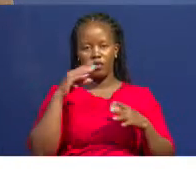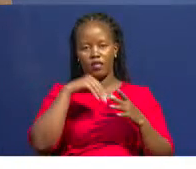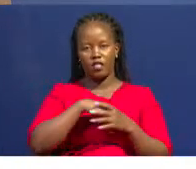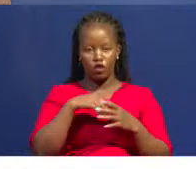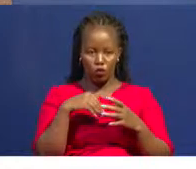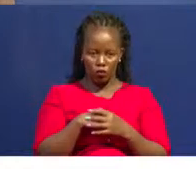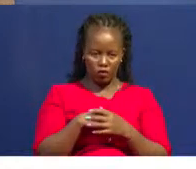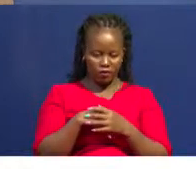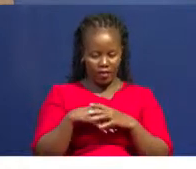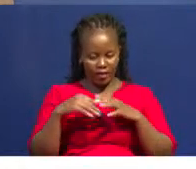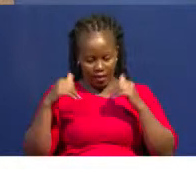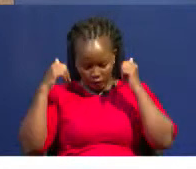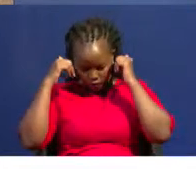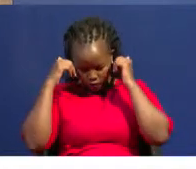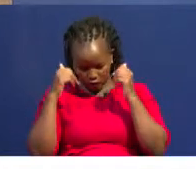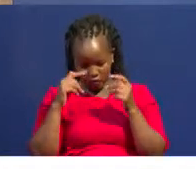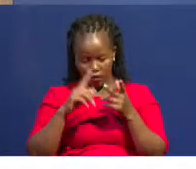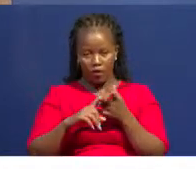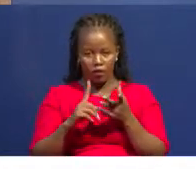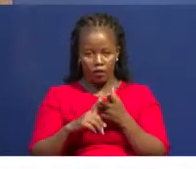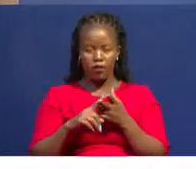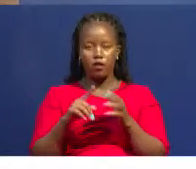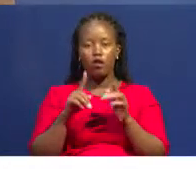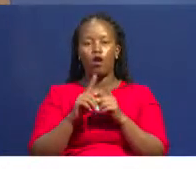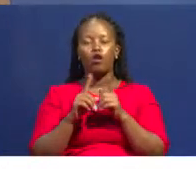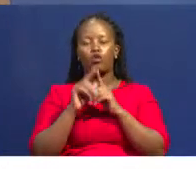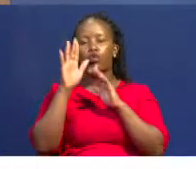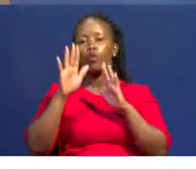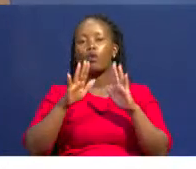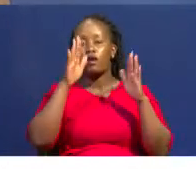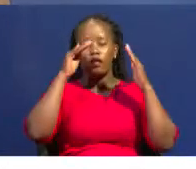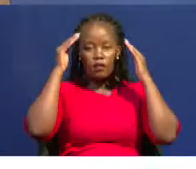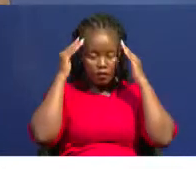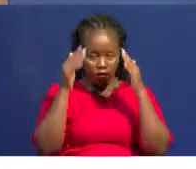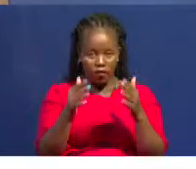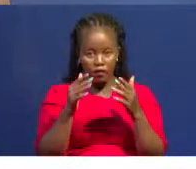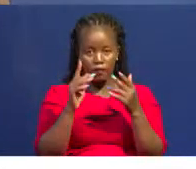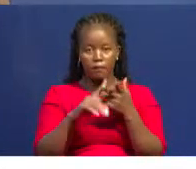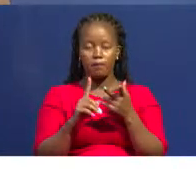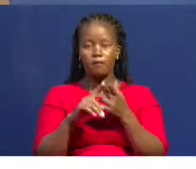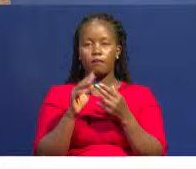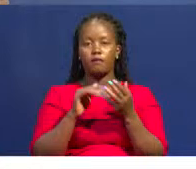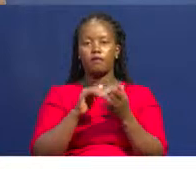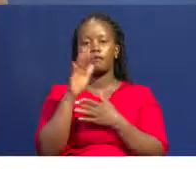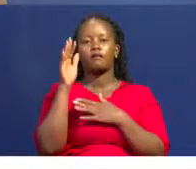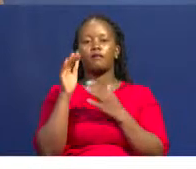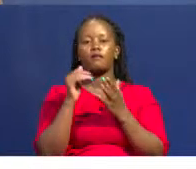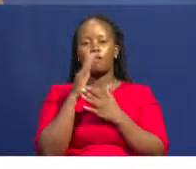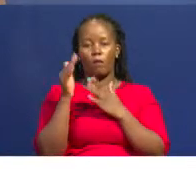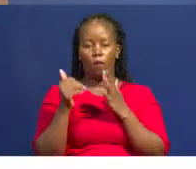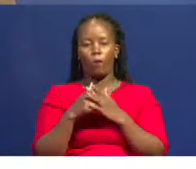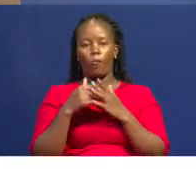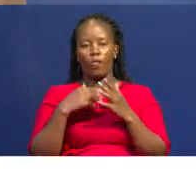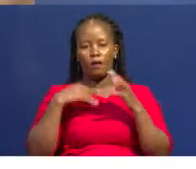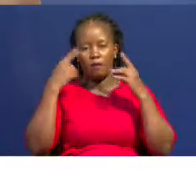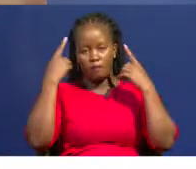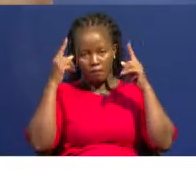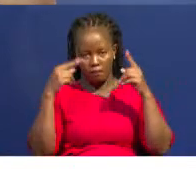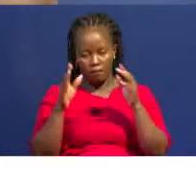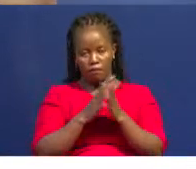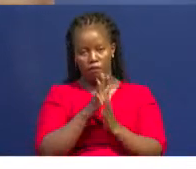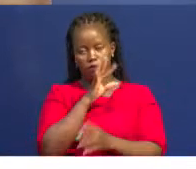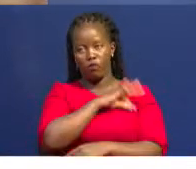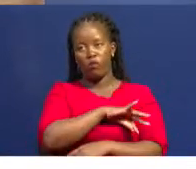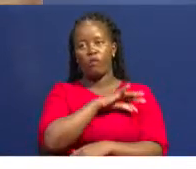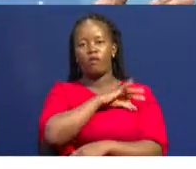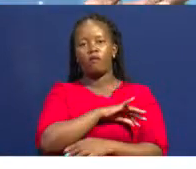be educated. Let this campaign focus with everybody. And this one will bear fruits. And of course, I can add something to